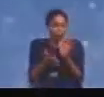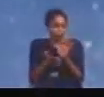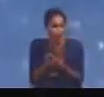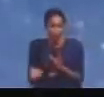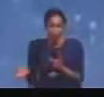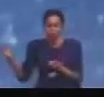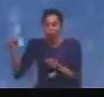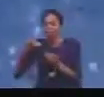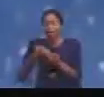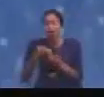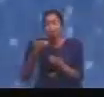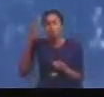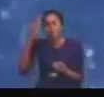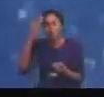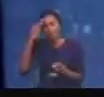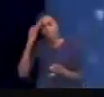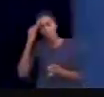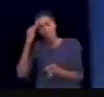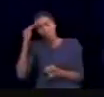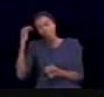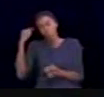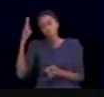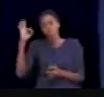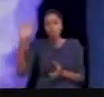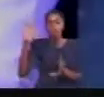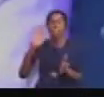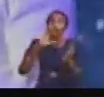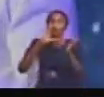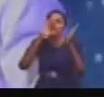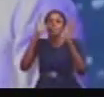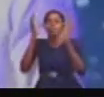let us become more aware of your